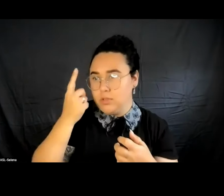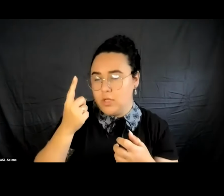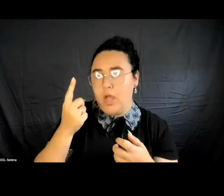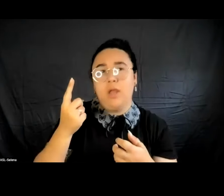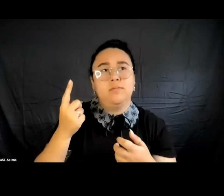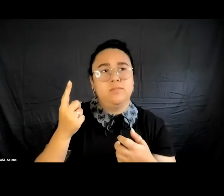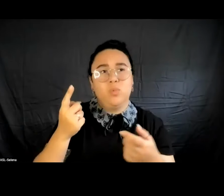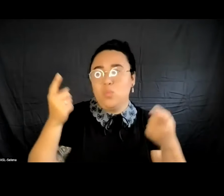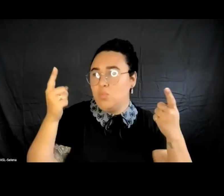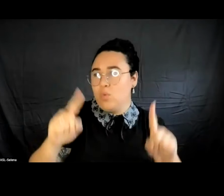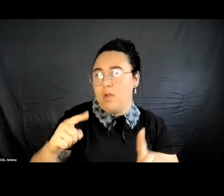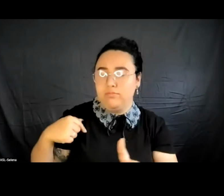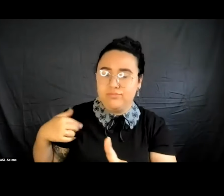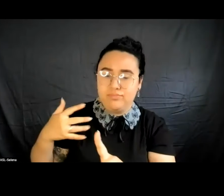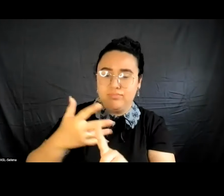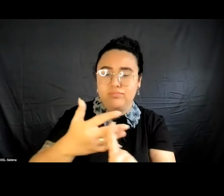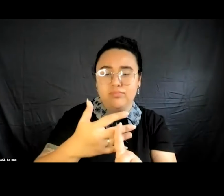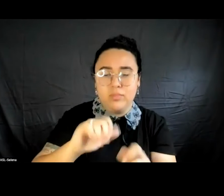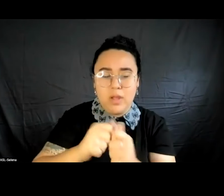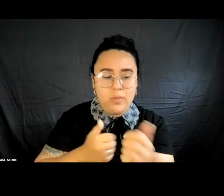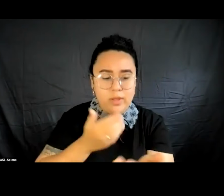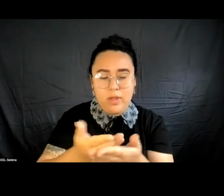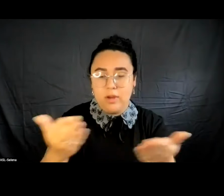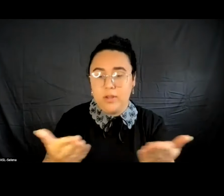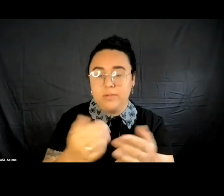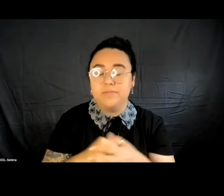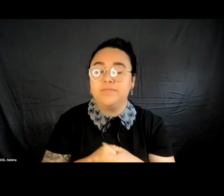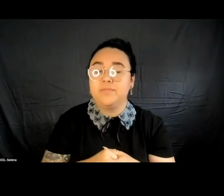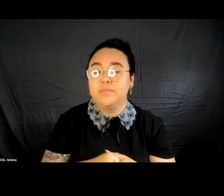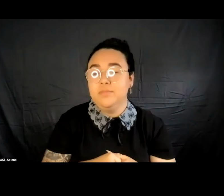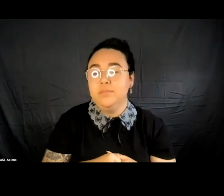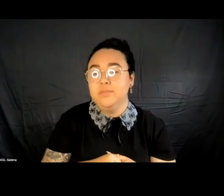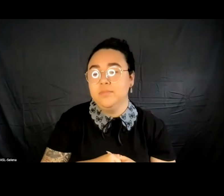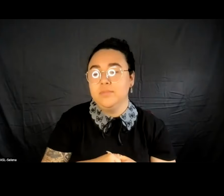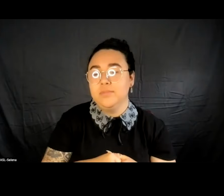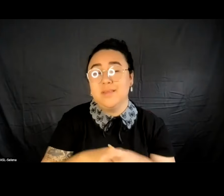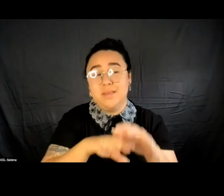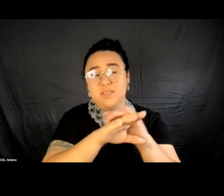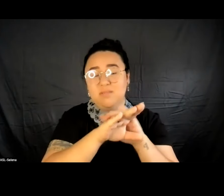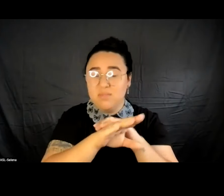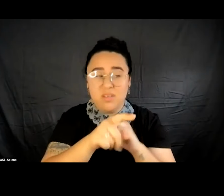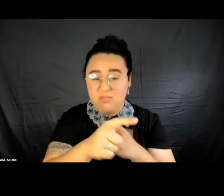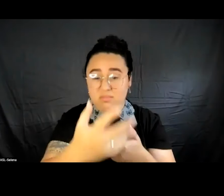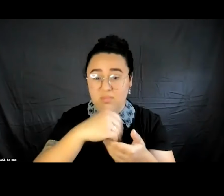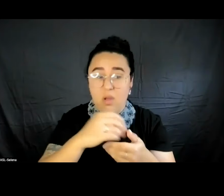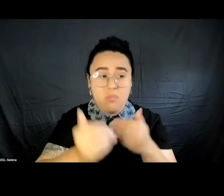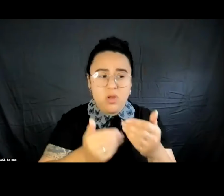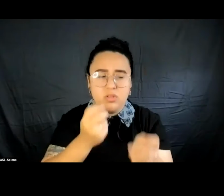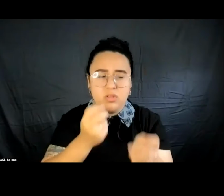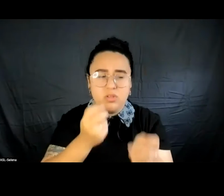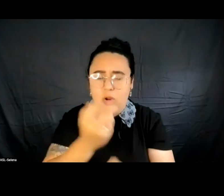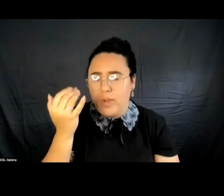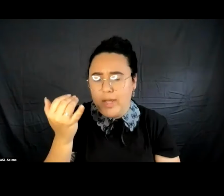got here. Why is it so hard to make accessibility just part of our process as